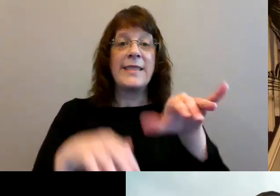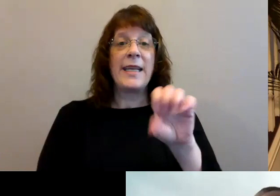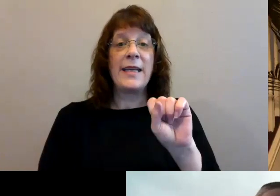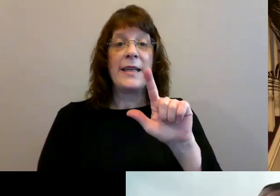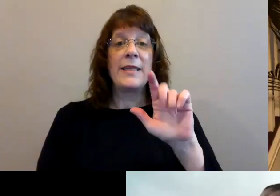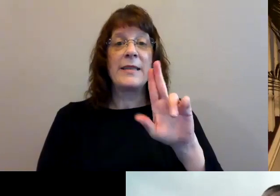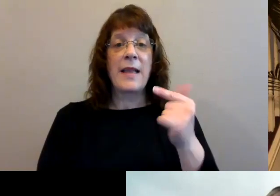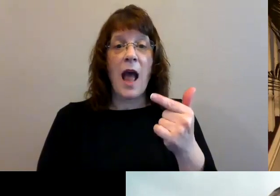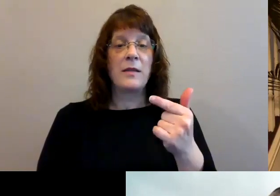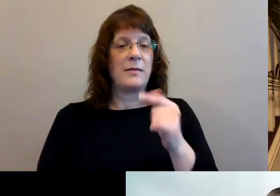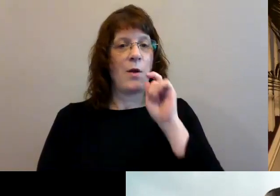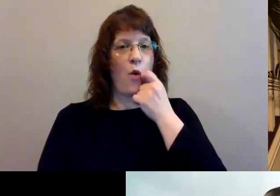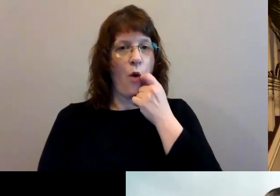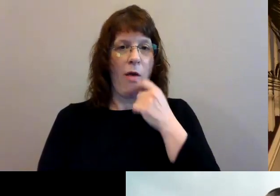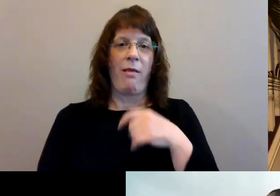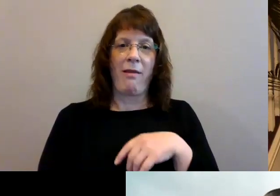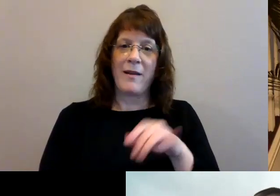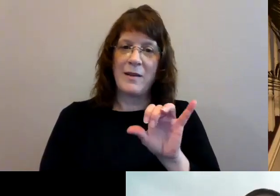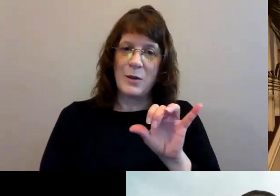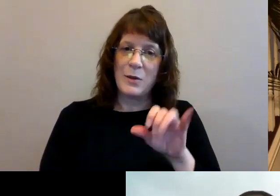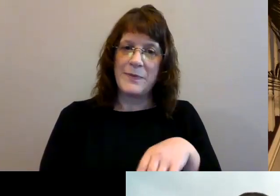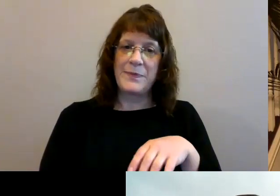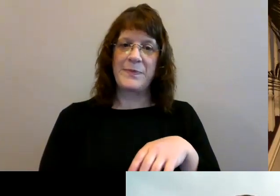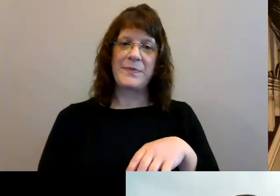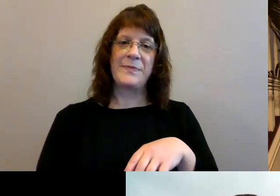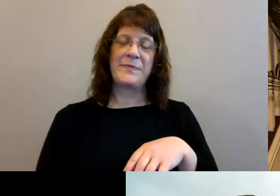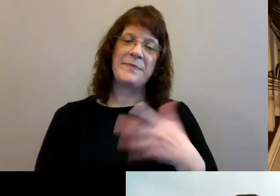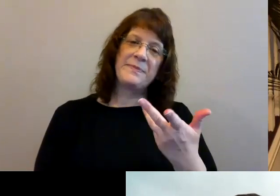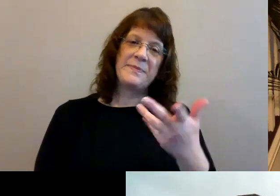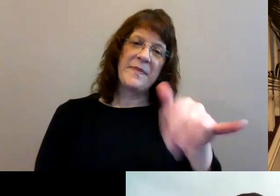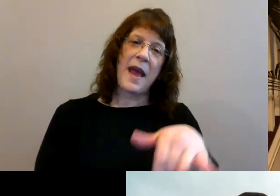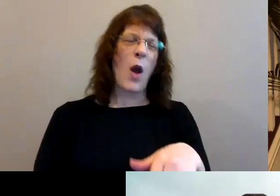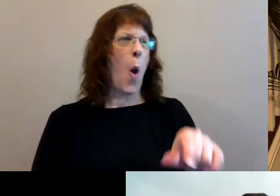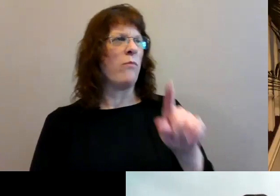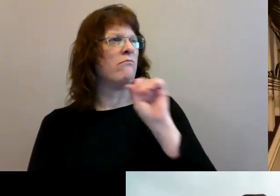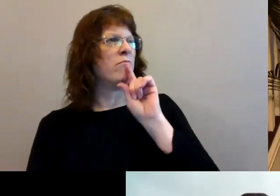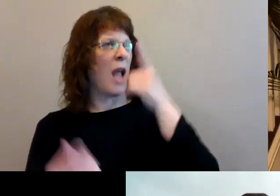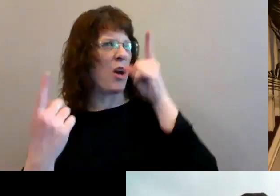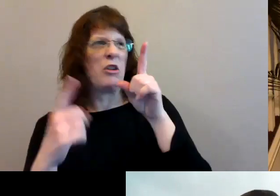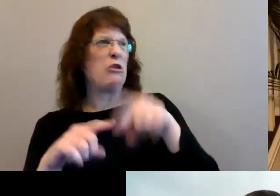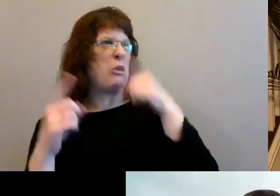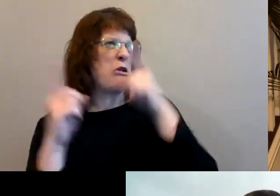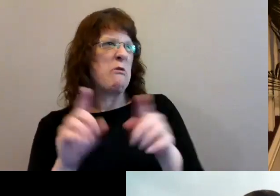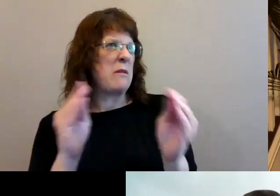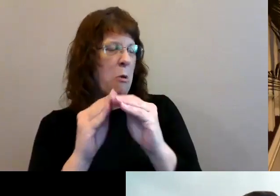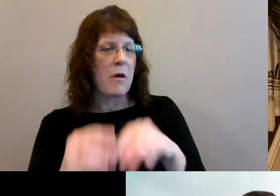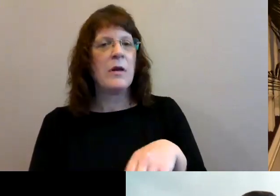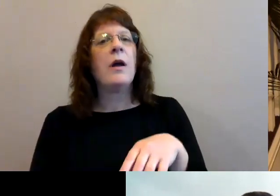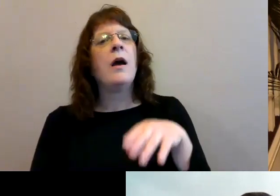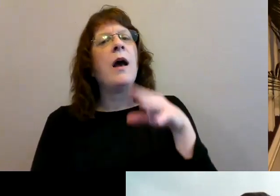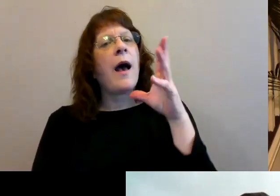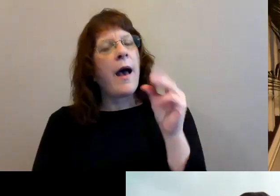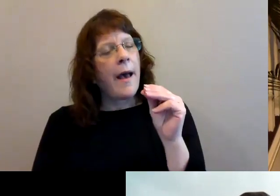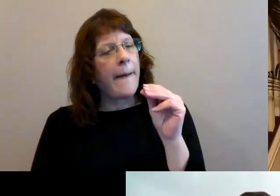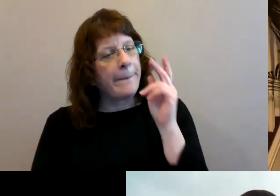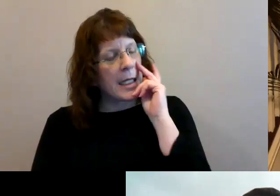cool. In terms of coolness, the sea slugs I think beat them all. Yeah, totally. Couldn't agree more. Yeah. Let's